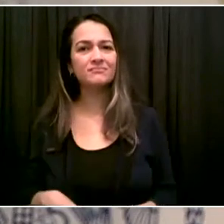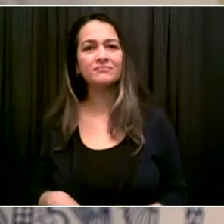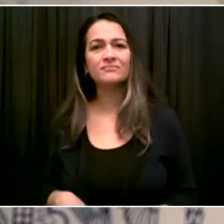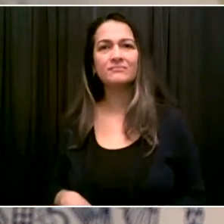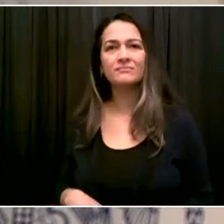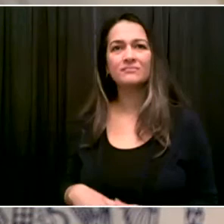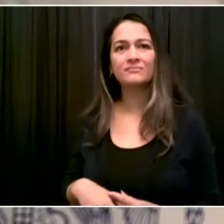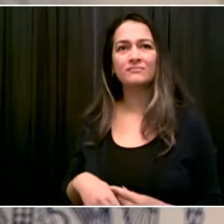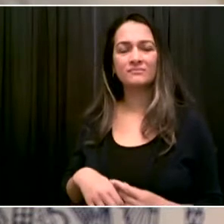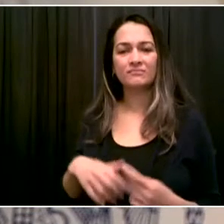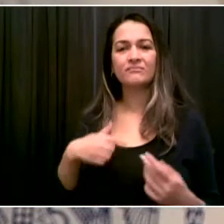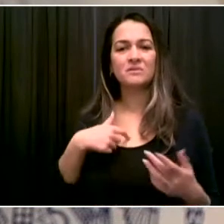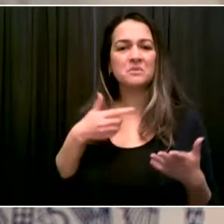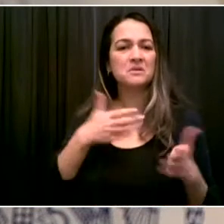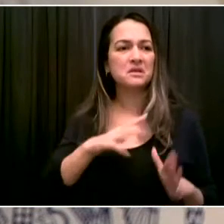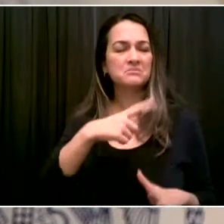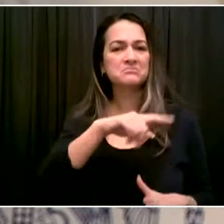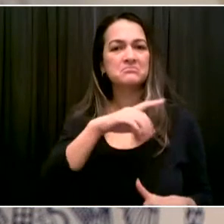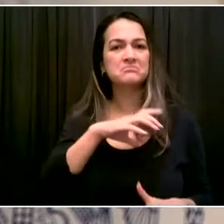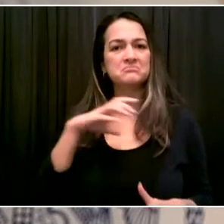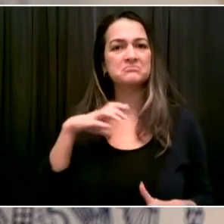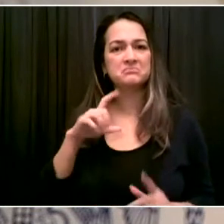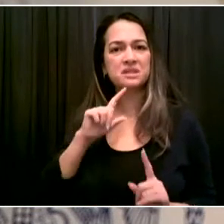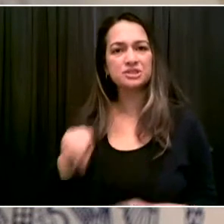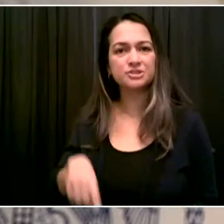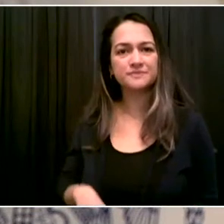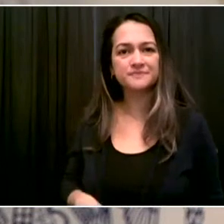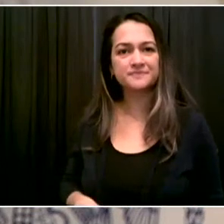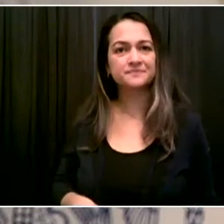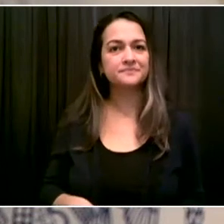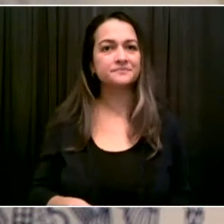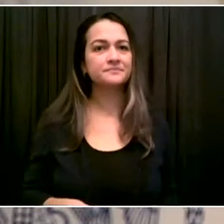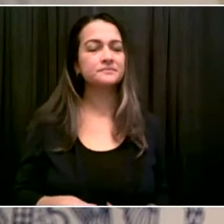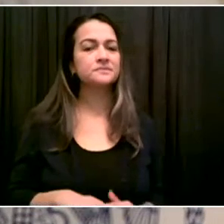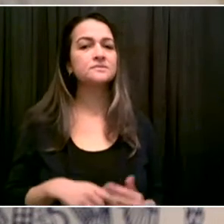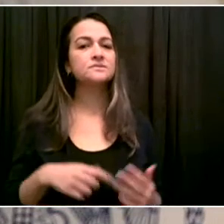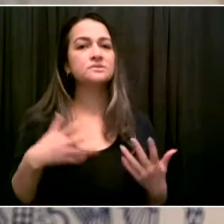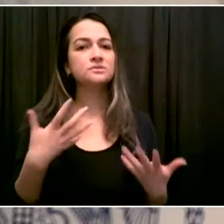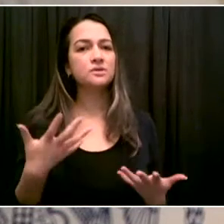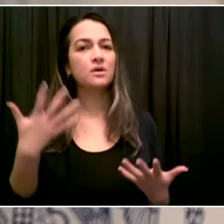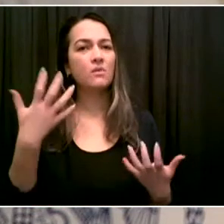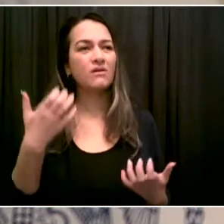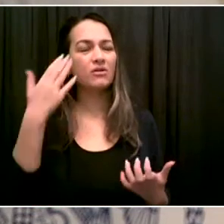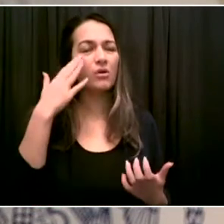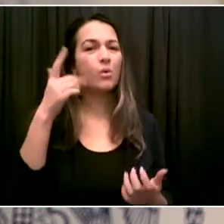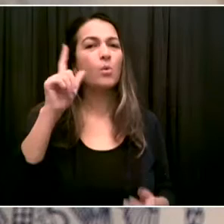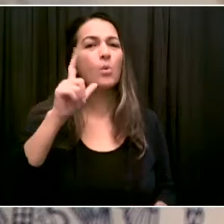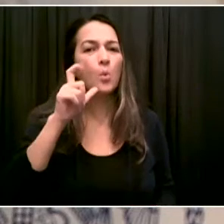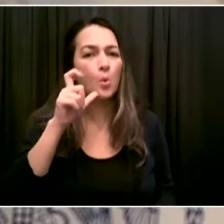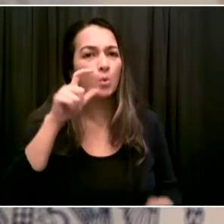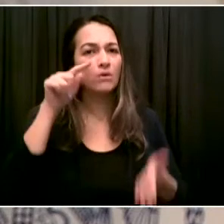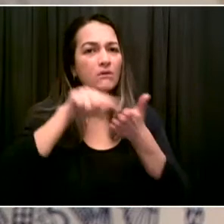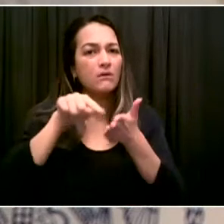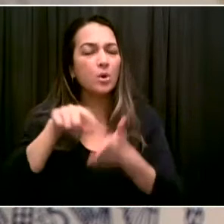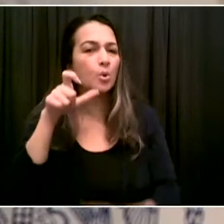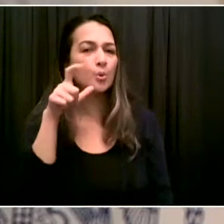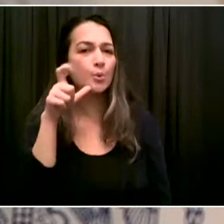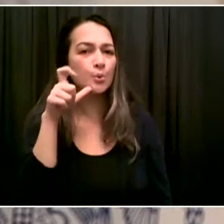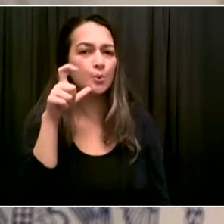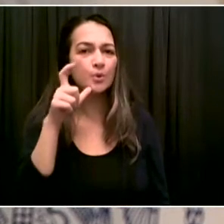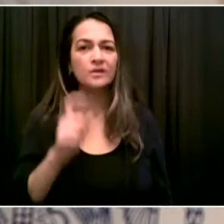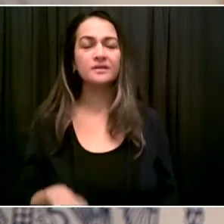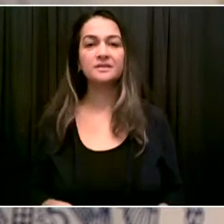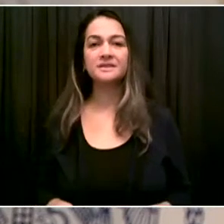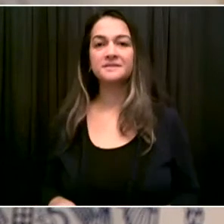is a civilian approach, Department of Health in particular. And we're going to come forward over